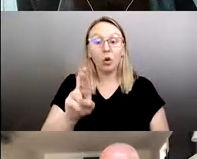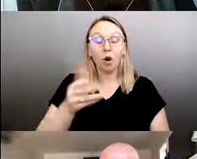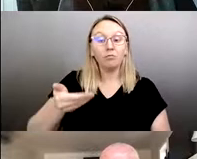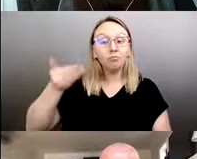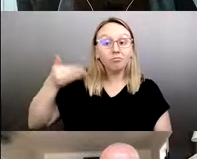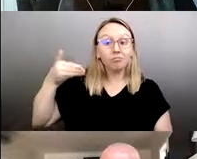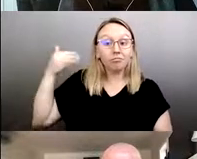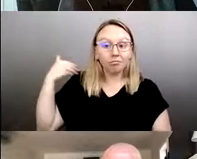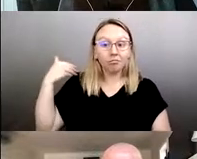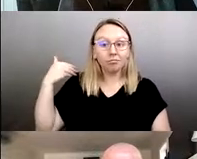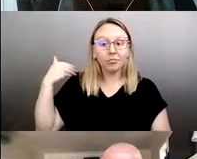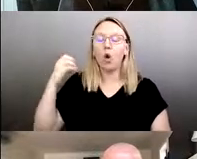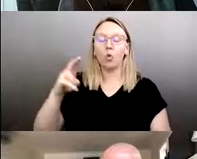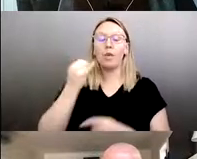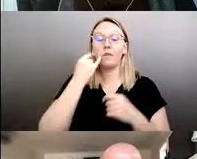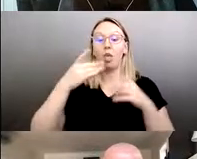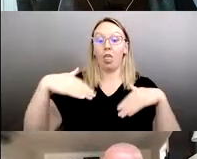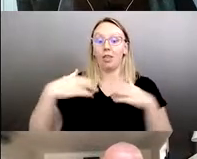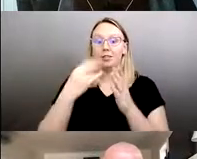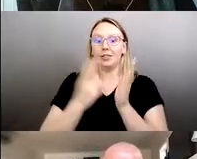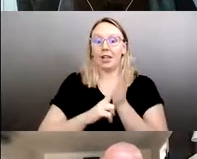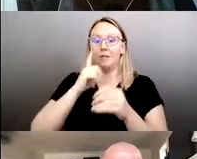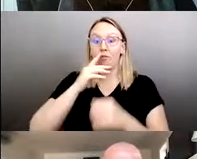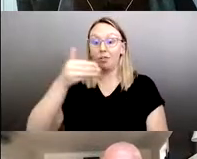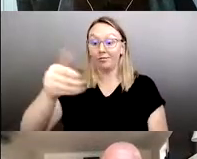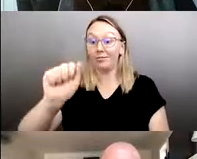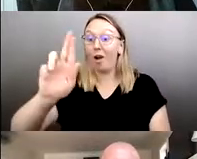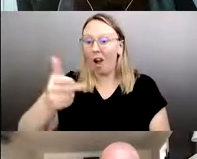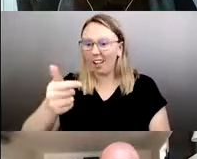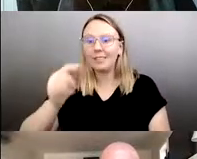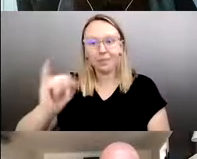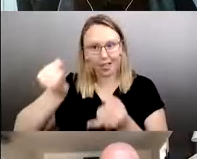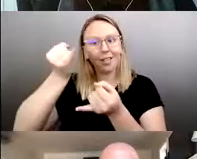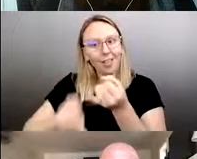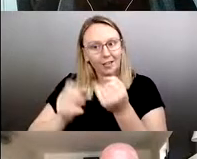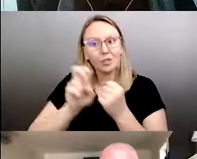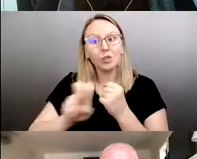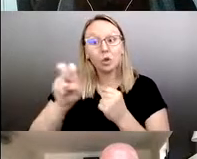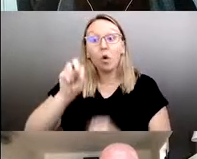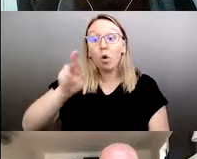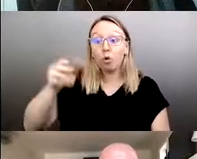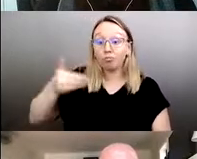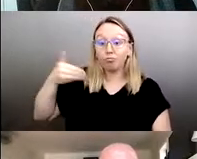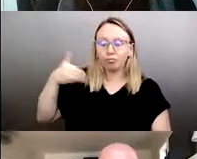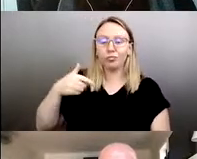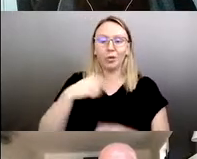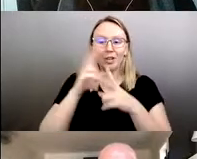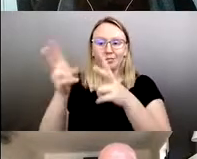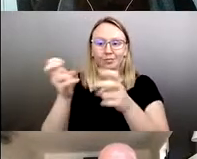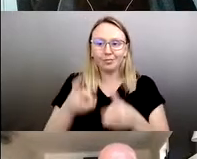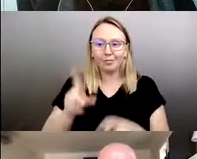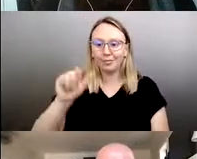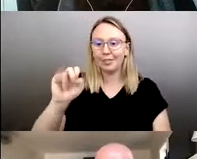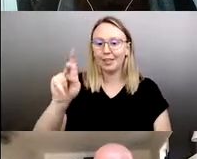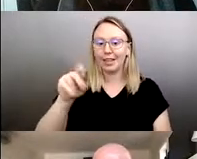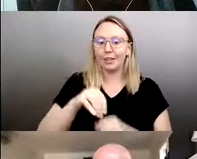we will add links in the chat where you can learn more about that. For those of you just learning about the Historic Artist Homes and Studios